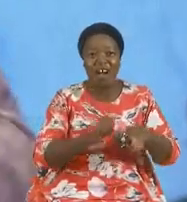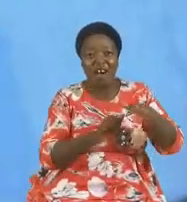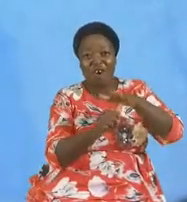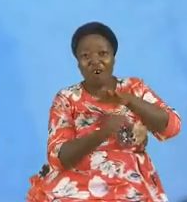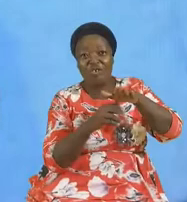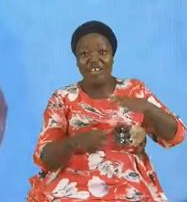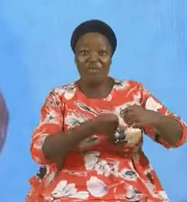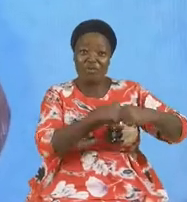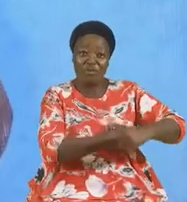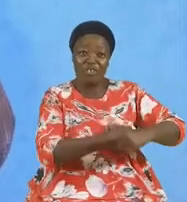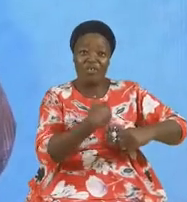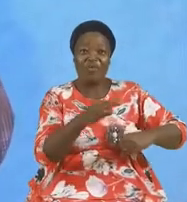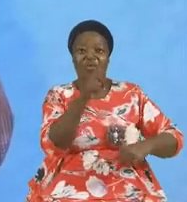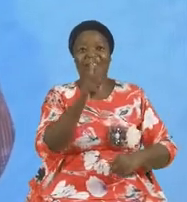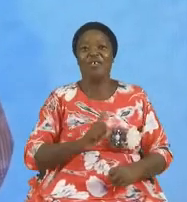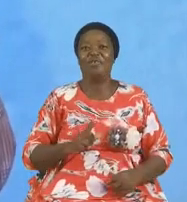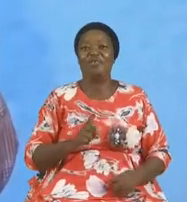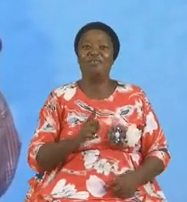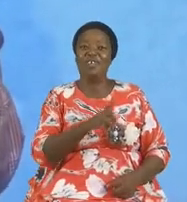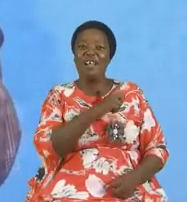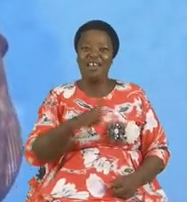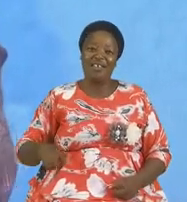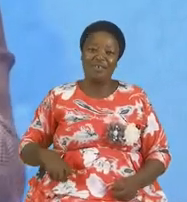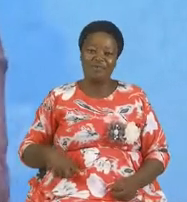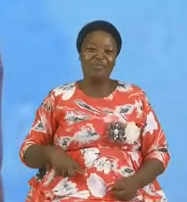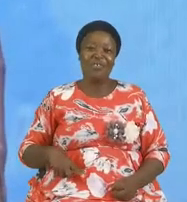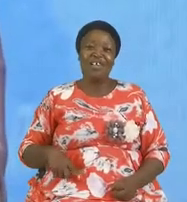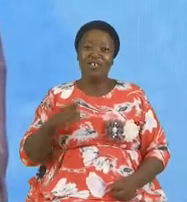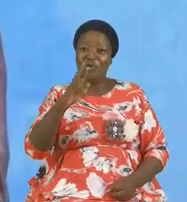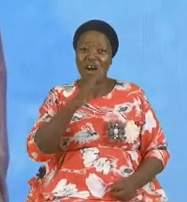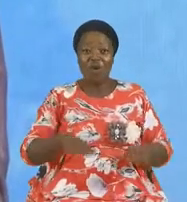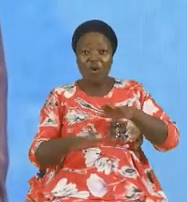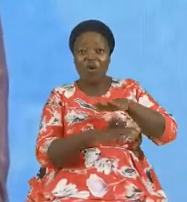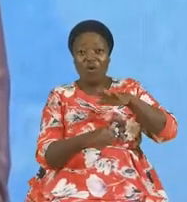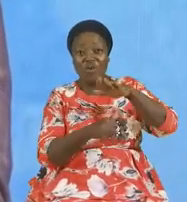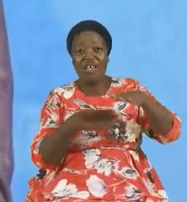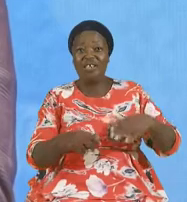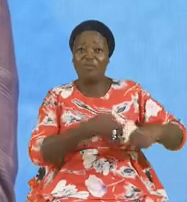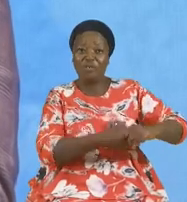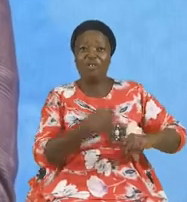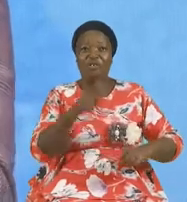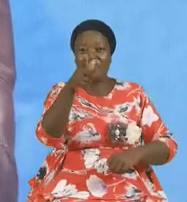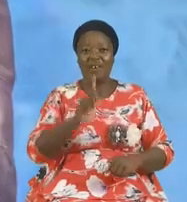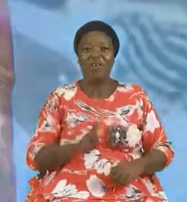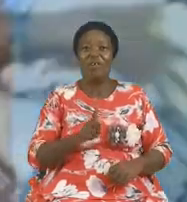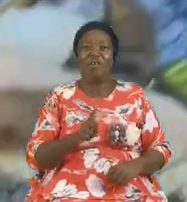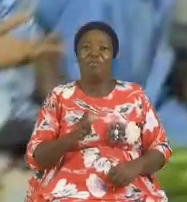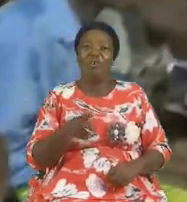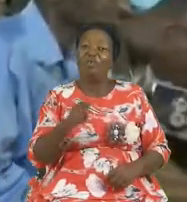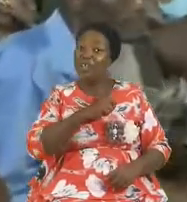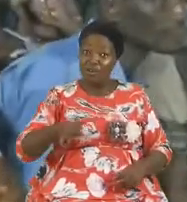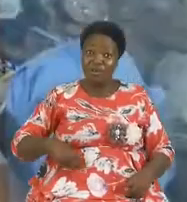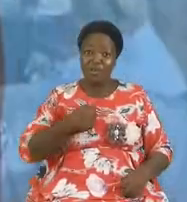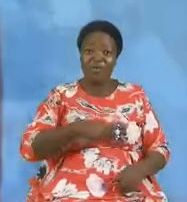whatever, you know that you are under the protection of the Lord. I've lost my amen